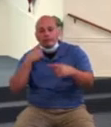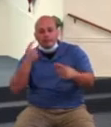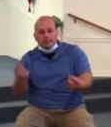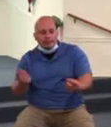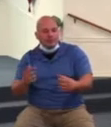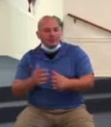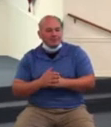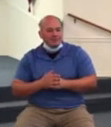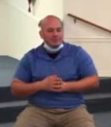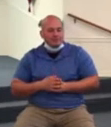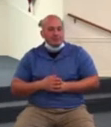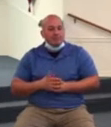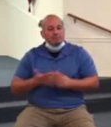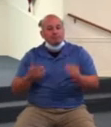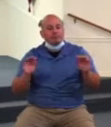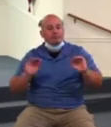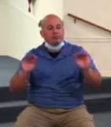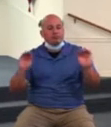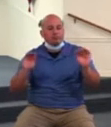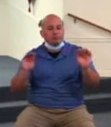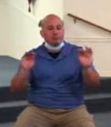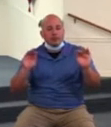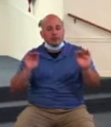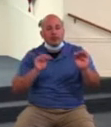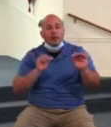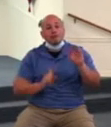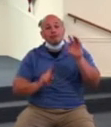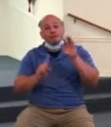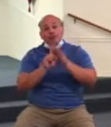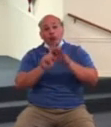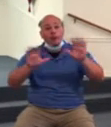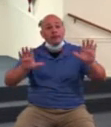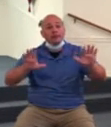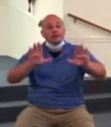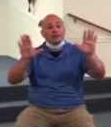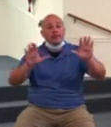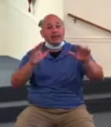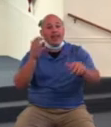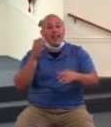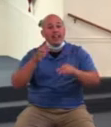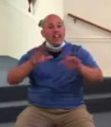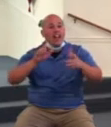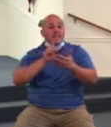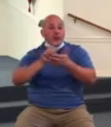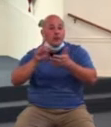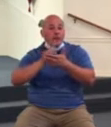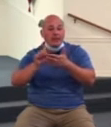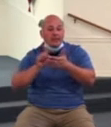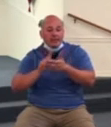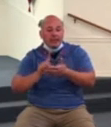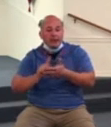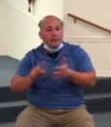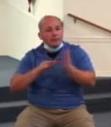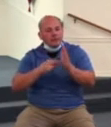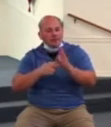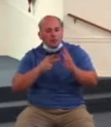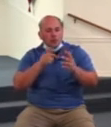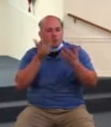It does no good to sit on a pew every Sunday if you're not there for the purpose of honoring God and seeking his